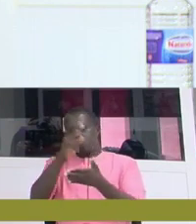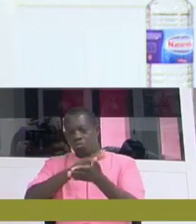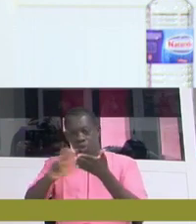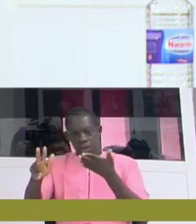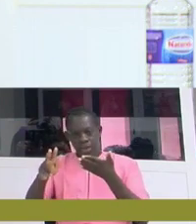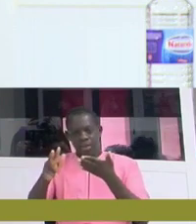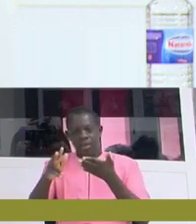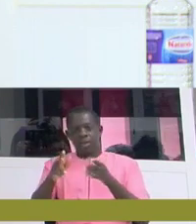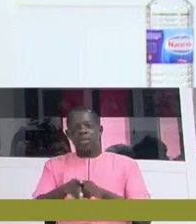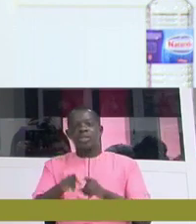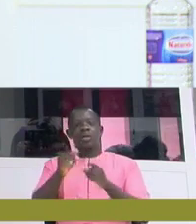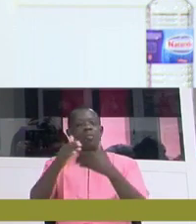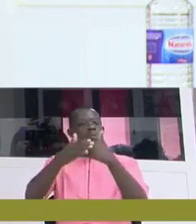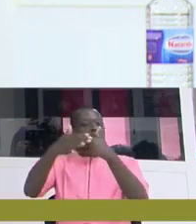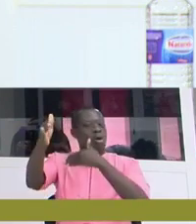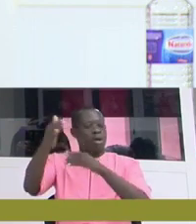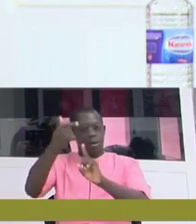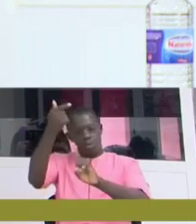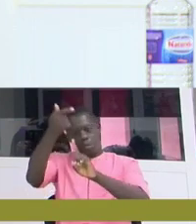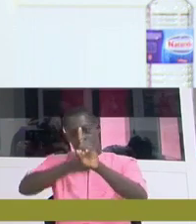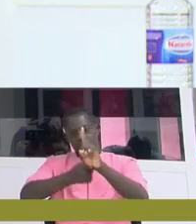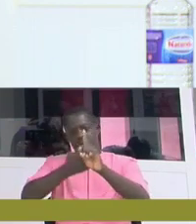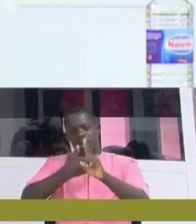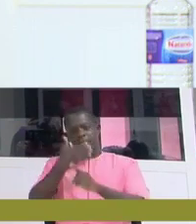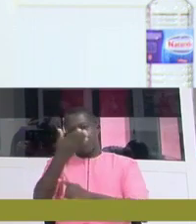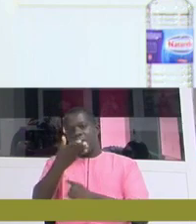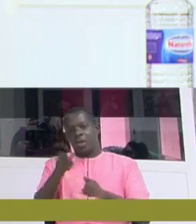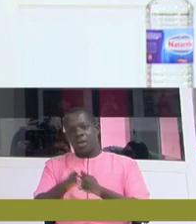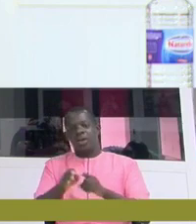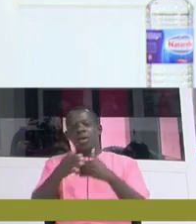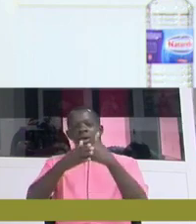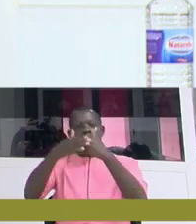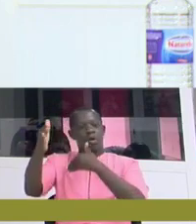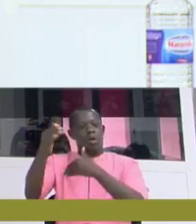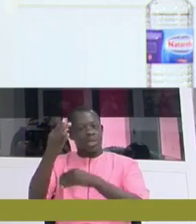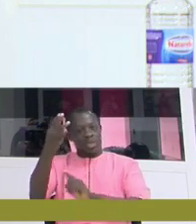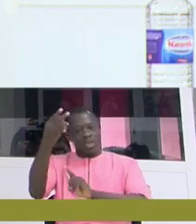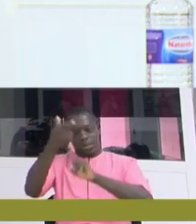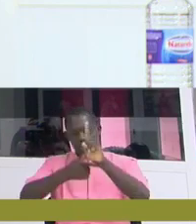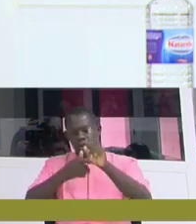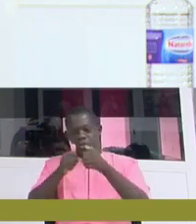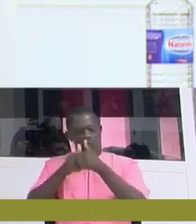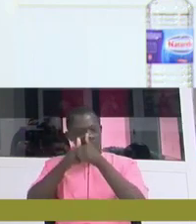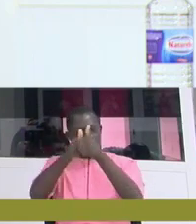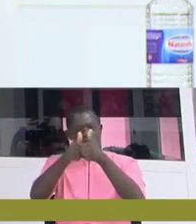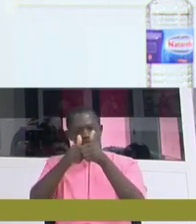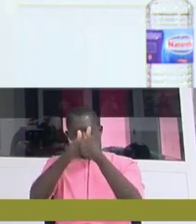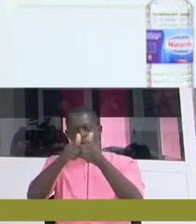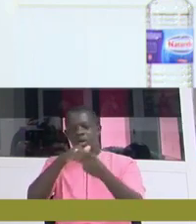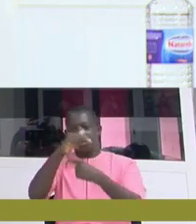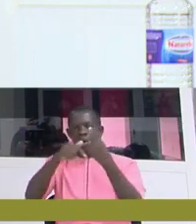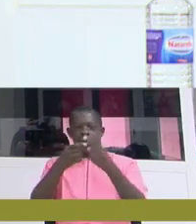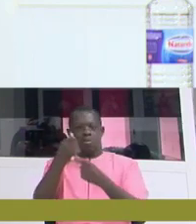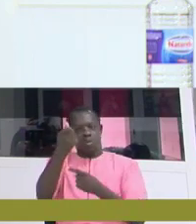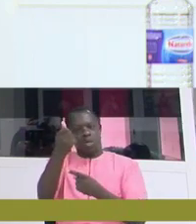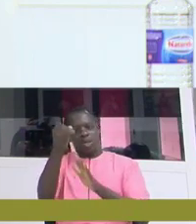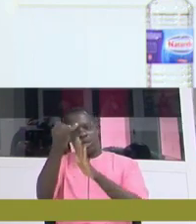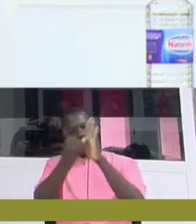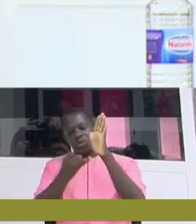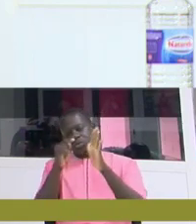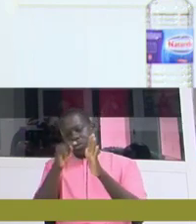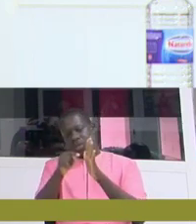hani karola siata atile. This is even more than a month. 3 months siata atile. It's more than 3 months. Bebulari nyung kodola kuono. I was following this